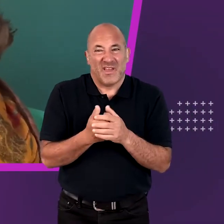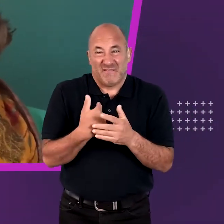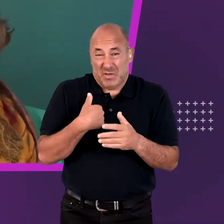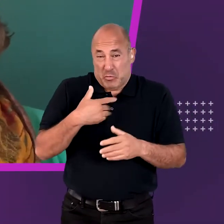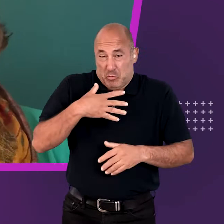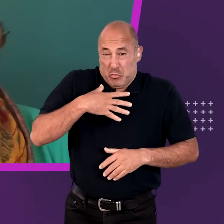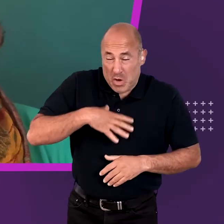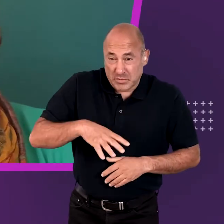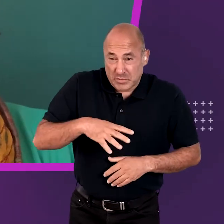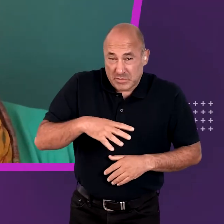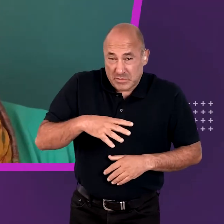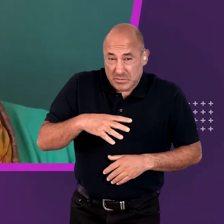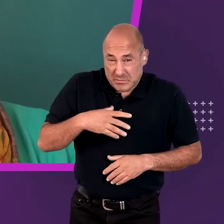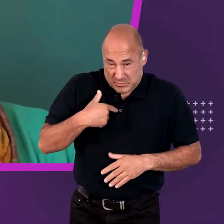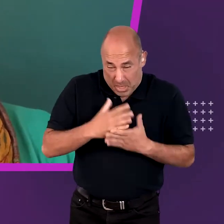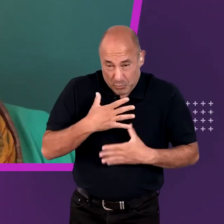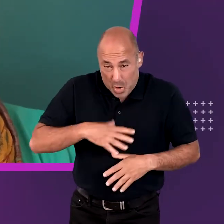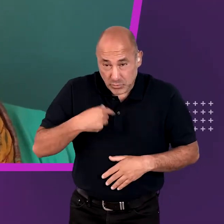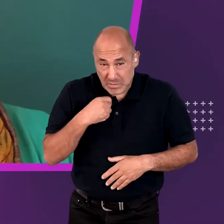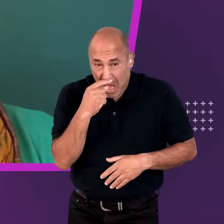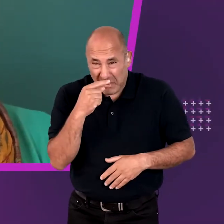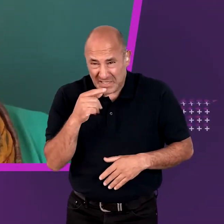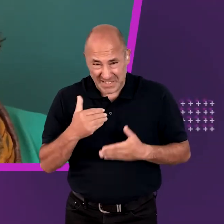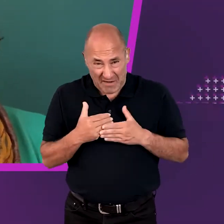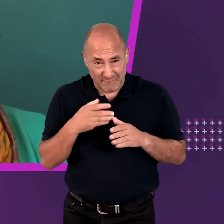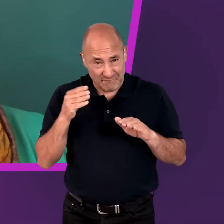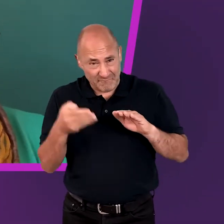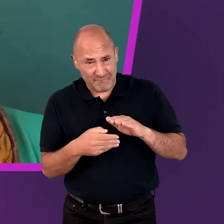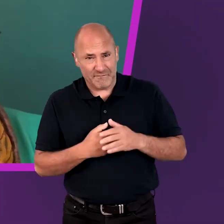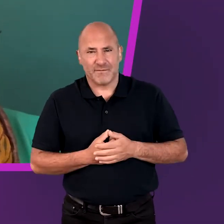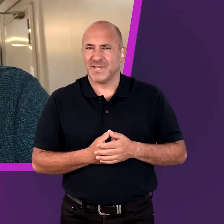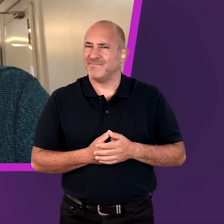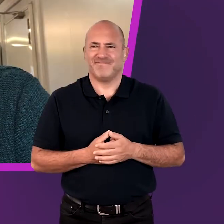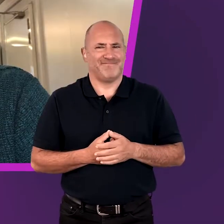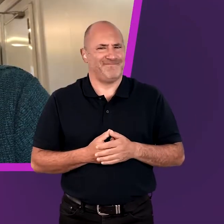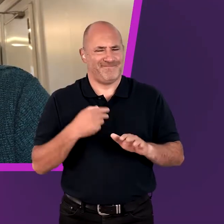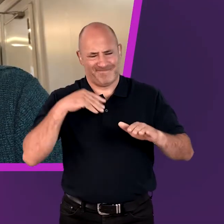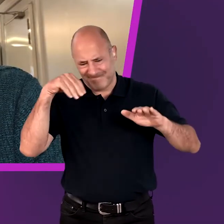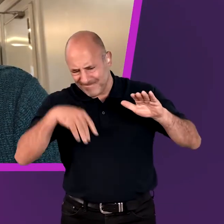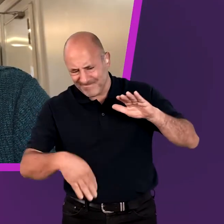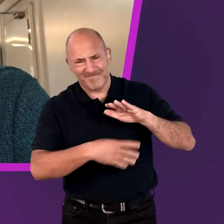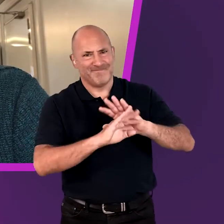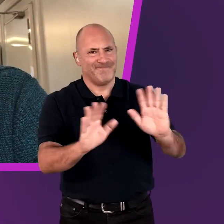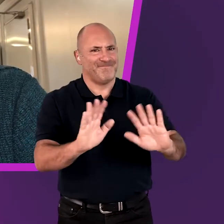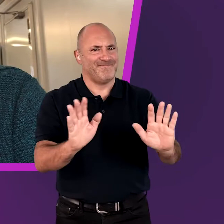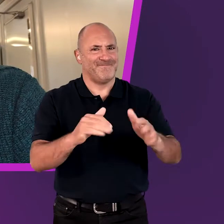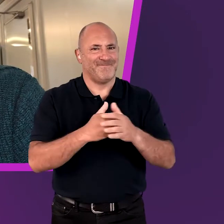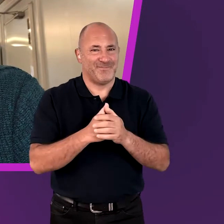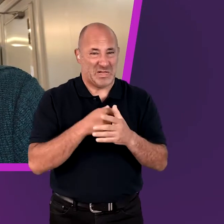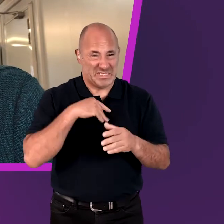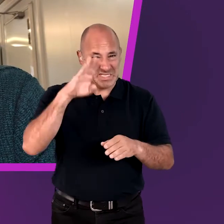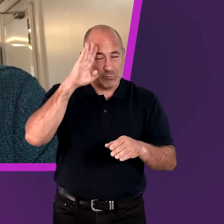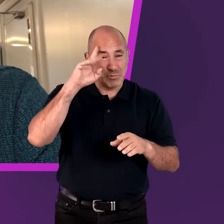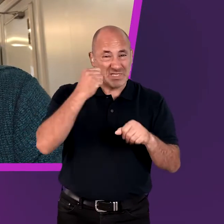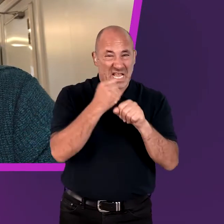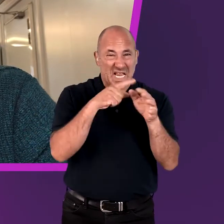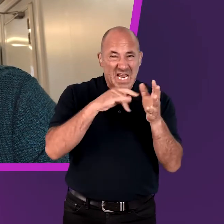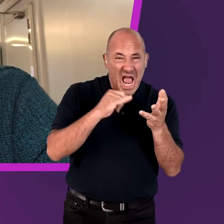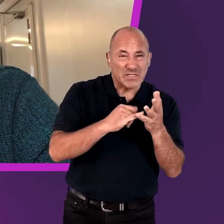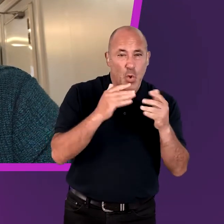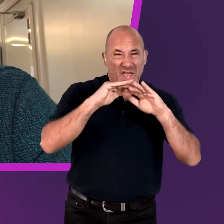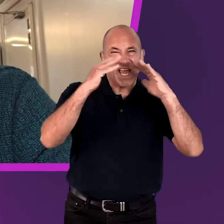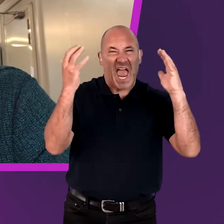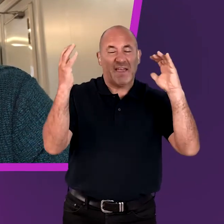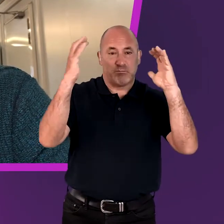spaces? And even if we could, would we want to? Is it safe? No, we definitely don't want to go in there. They can have